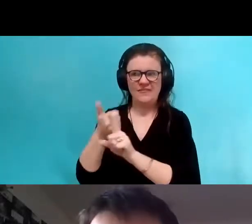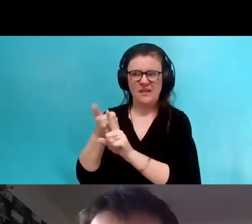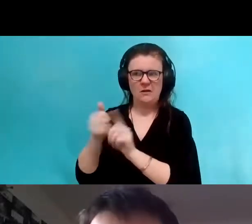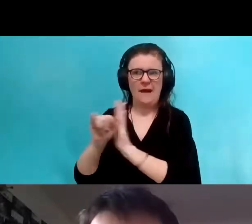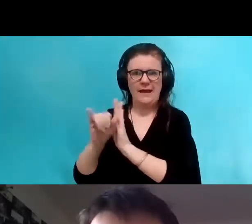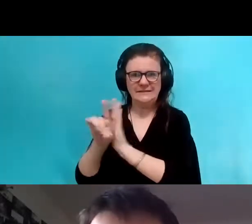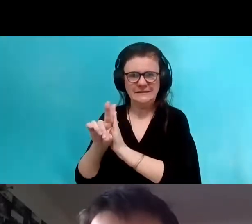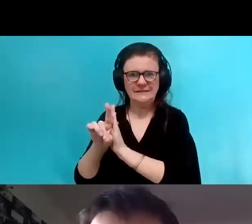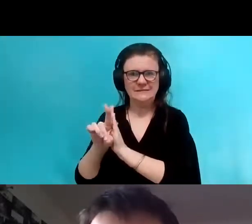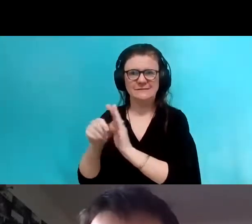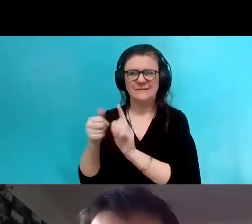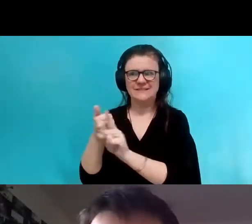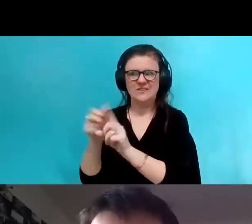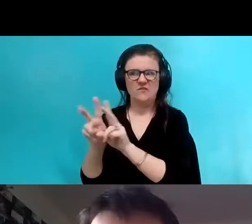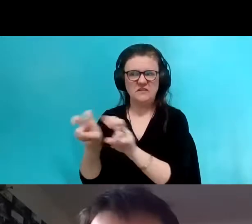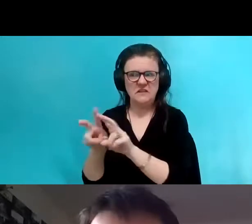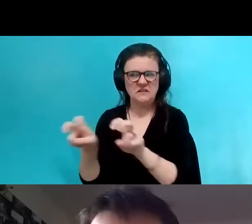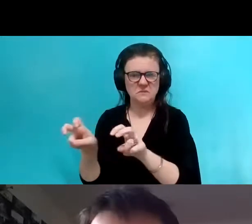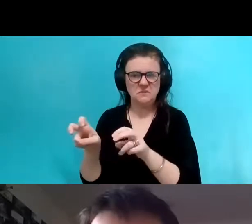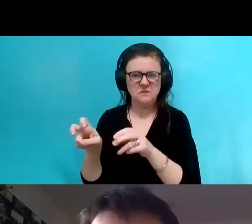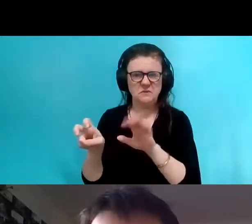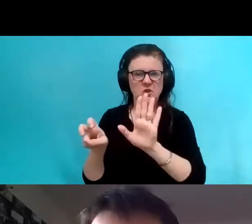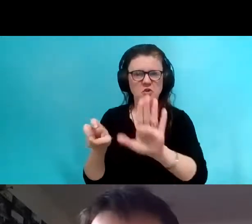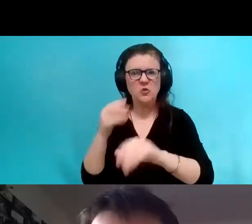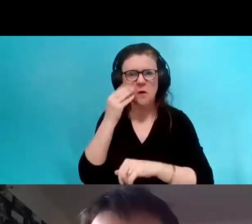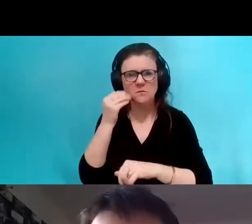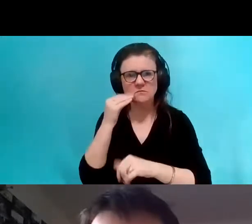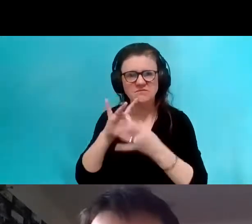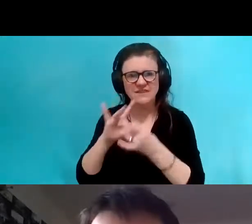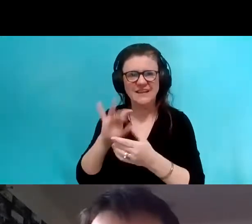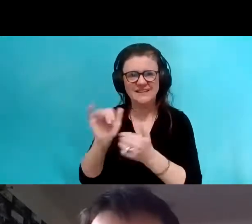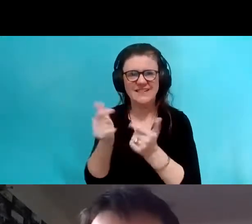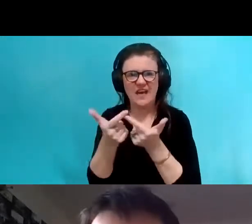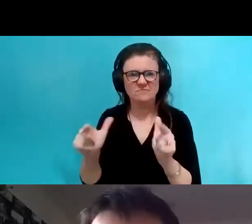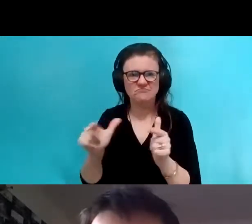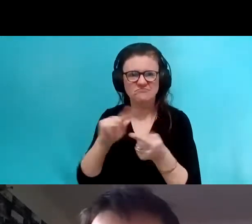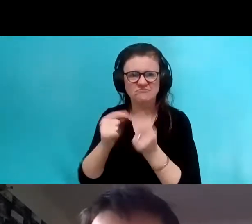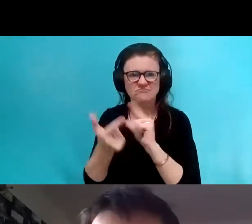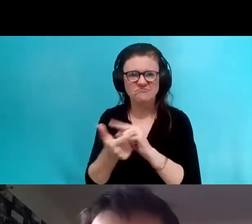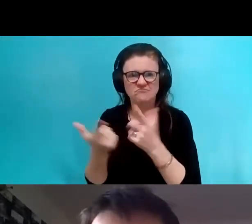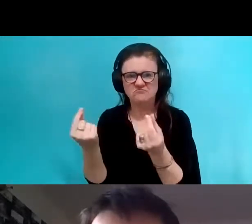and self-assessment. What's been your experience around those sorts of issues in Pakistan?